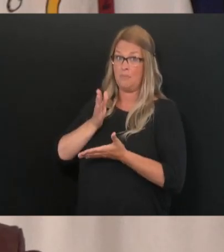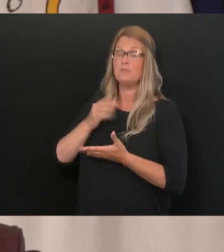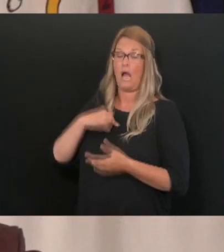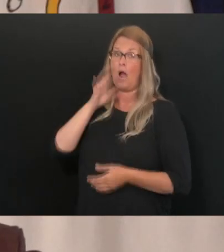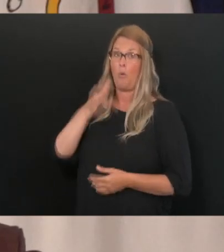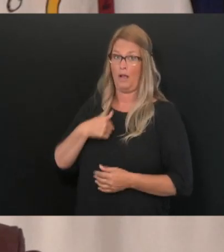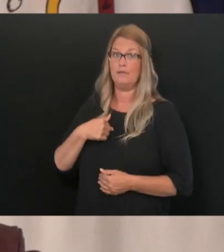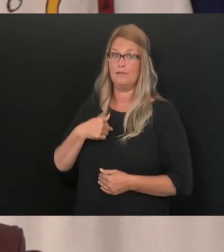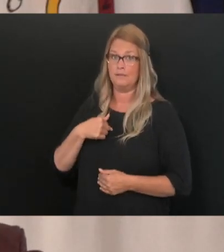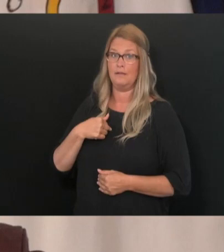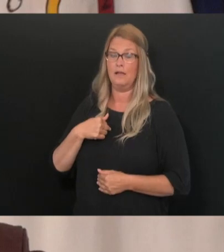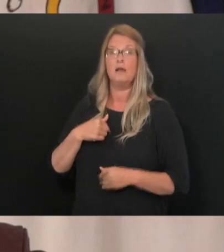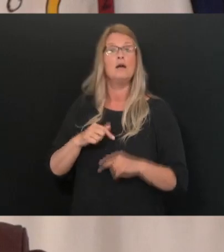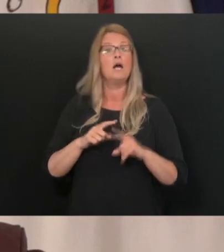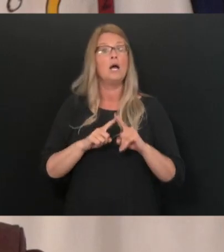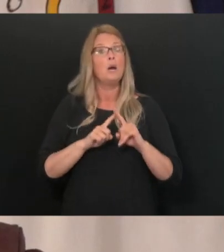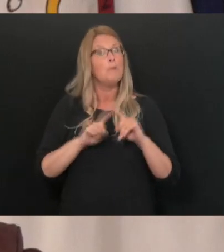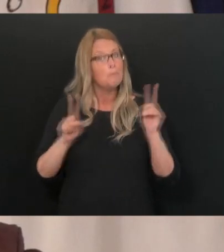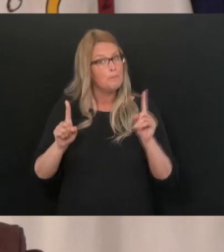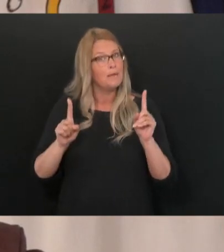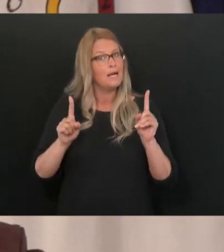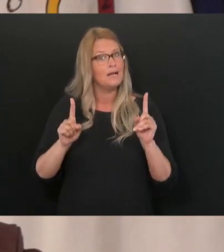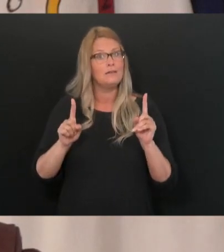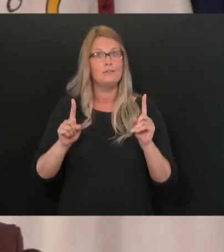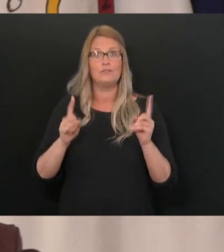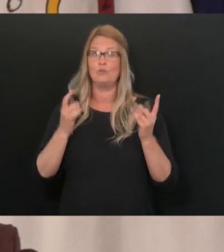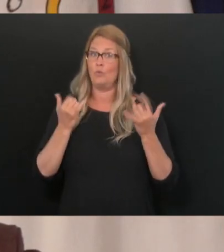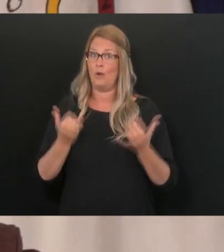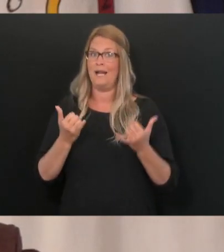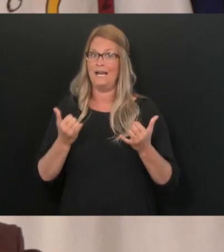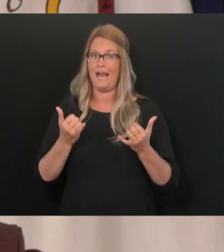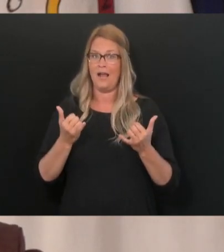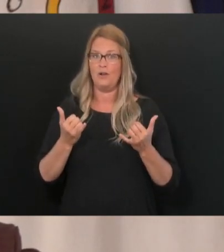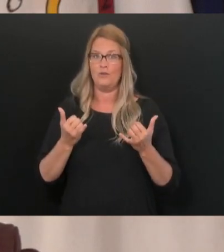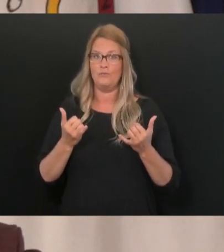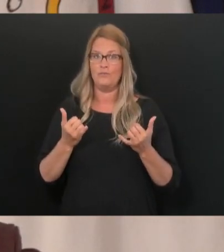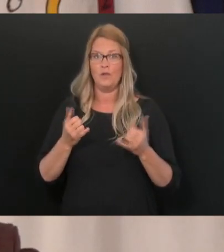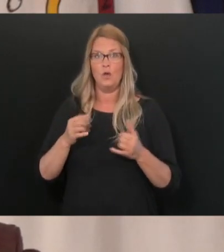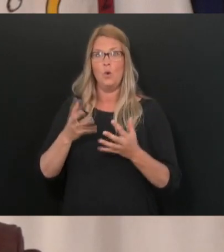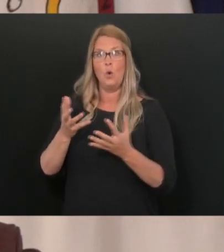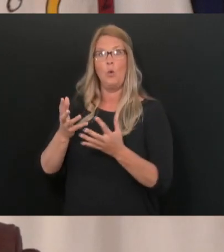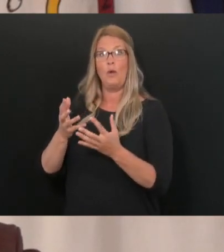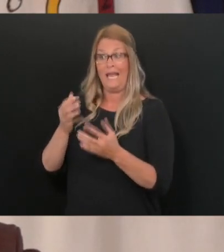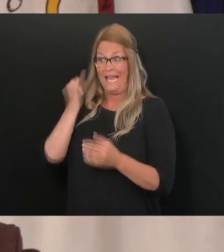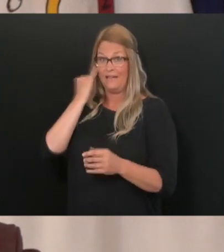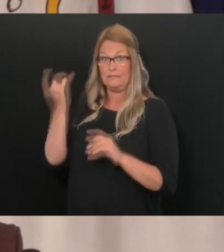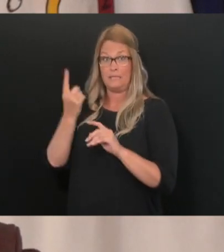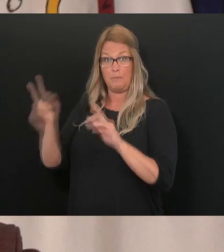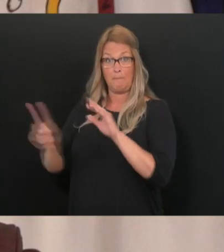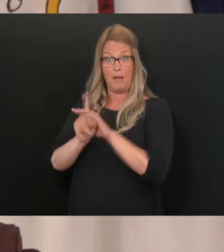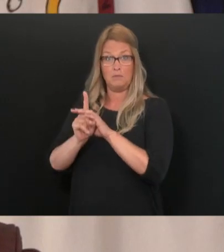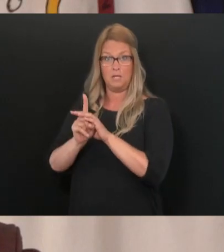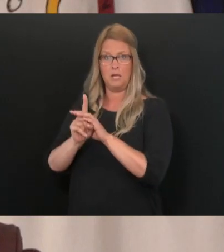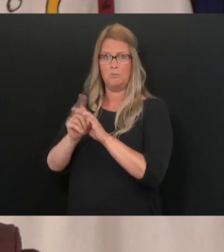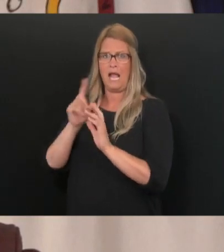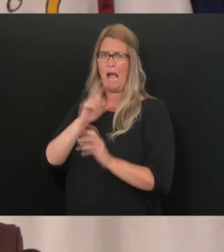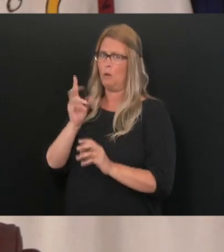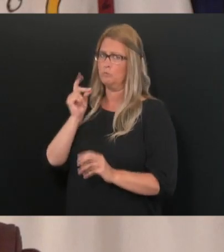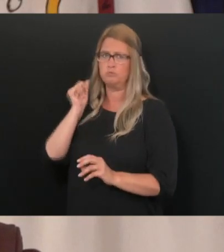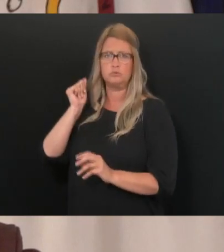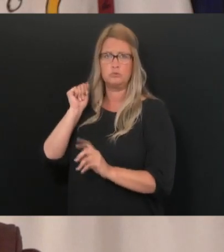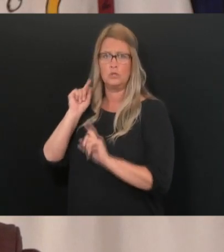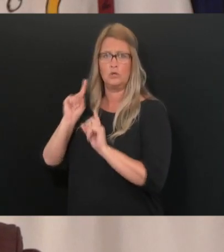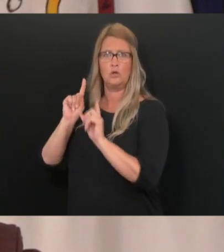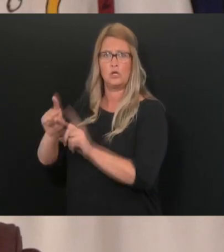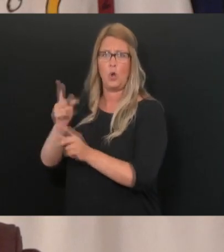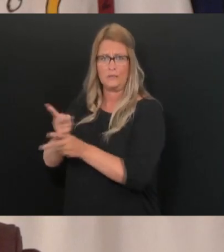do. But what first and foremost thing we'll do is we'll run to the fire and try to put the fires out, But at the end of the